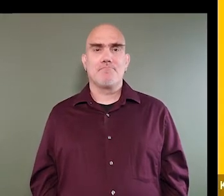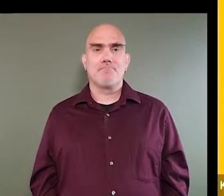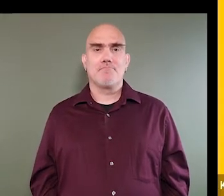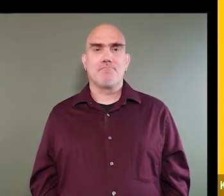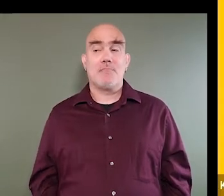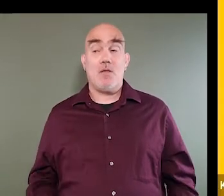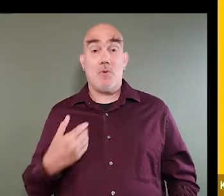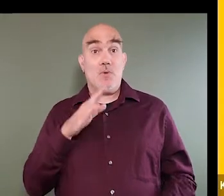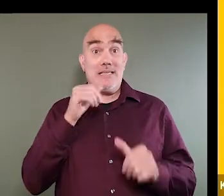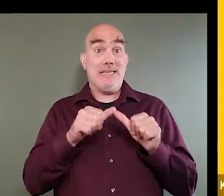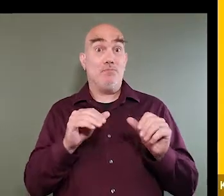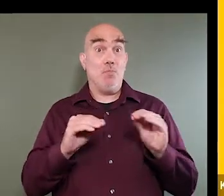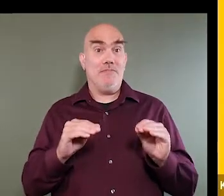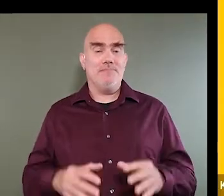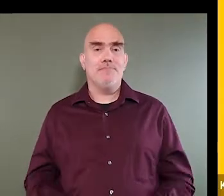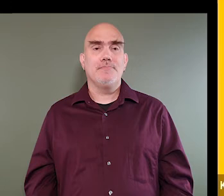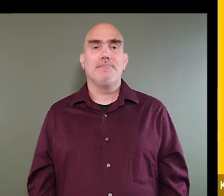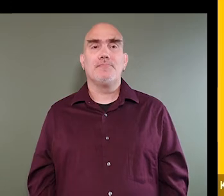And we'll keep moving.